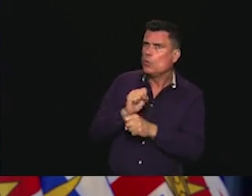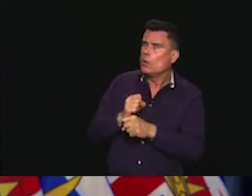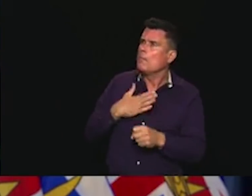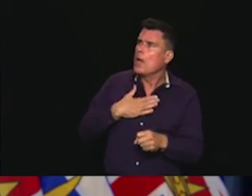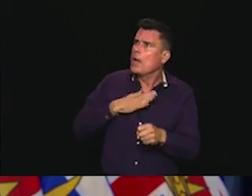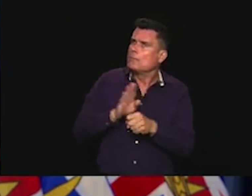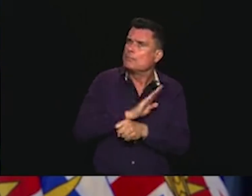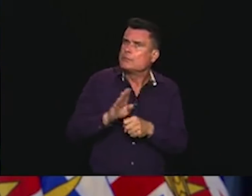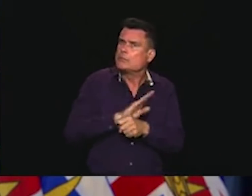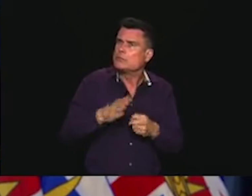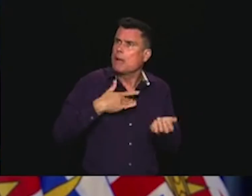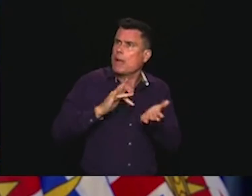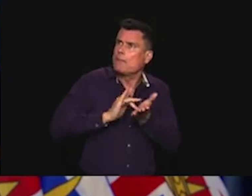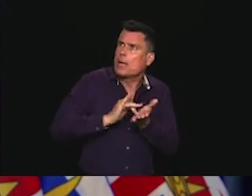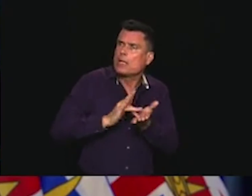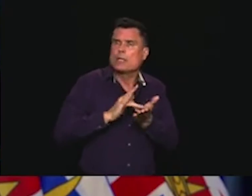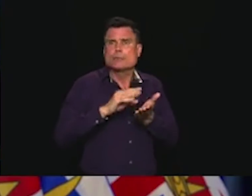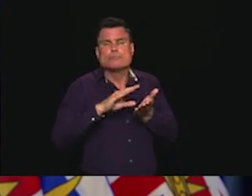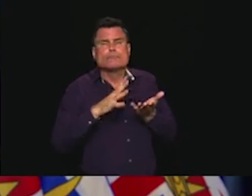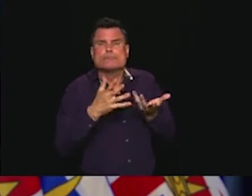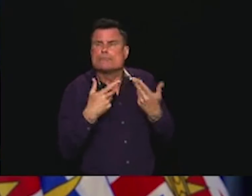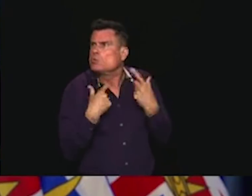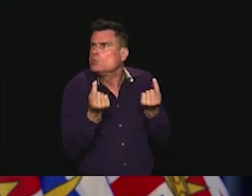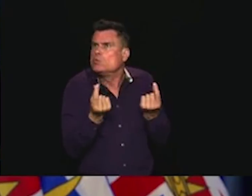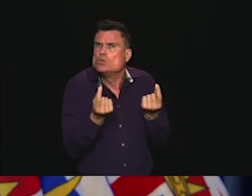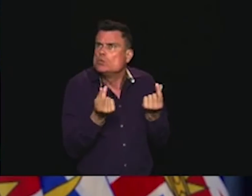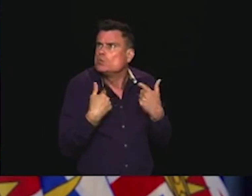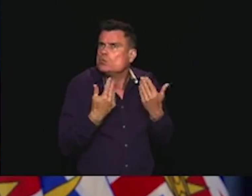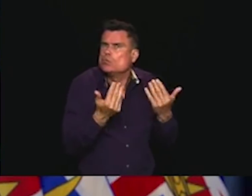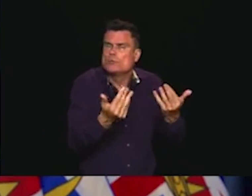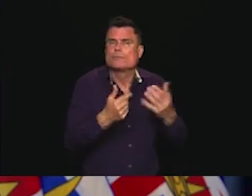1-888-621-7233, and there is a hotline there where you can get